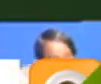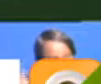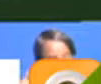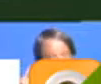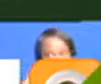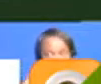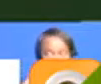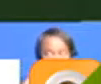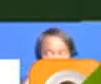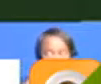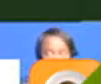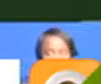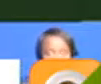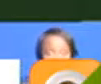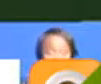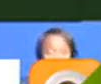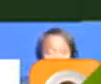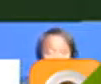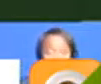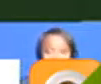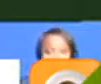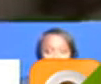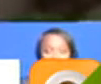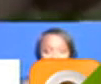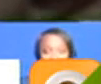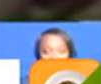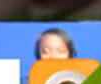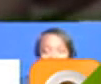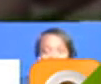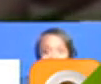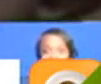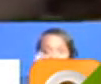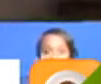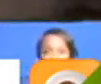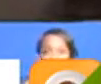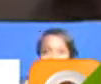160? 163 of them. They're here. Hi, Asante.